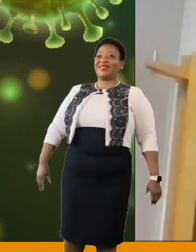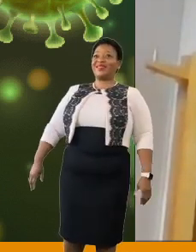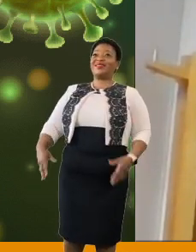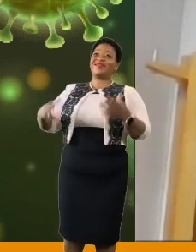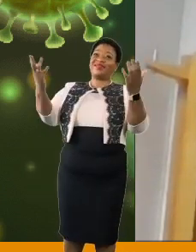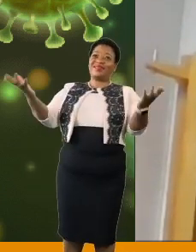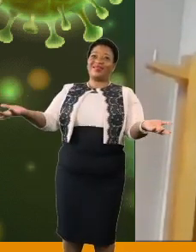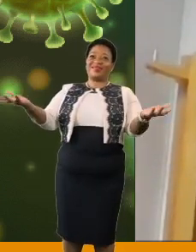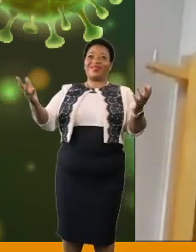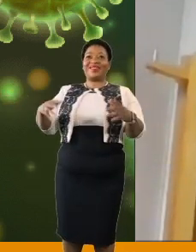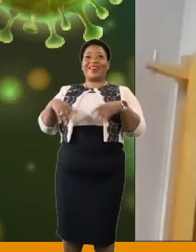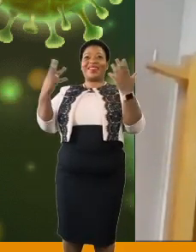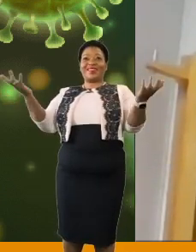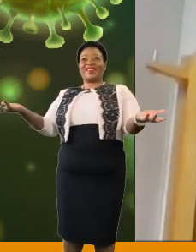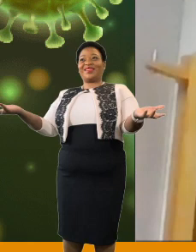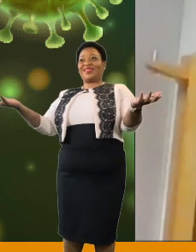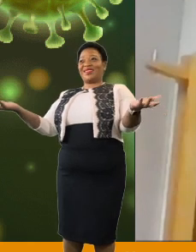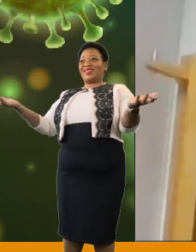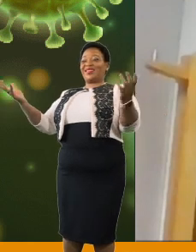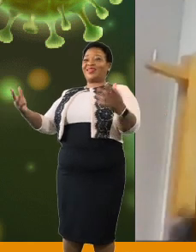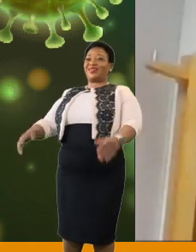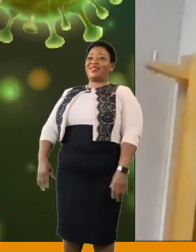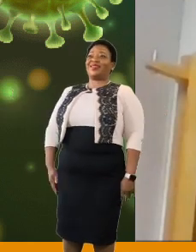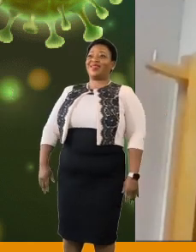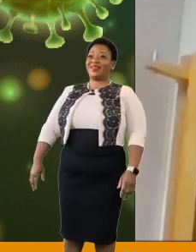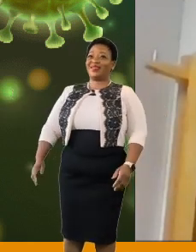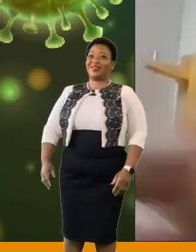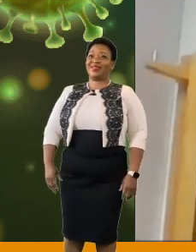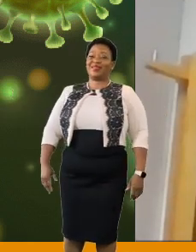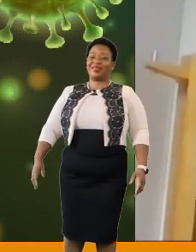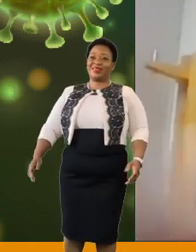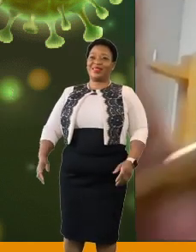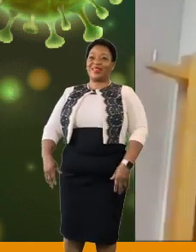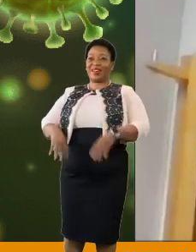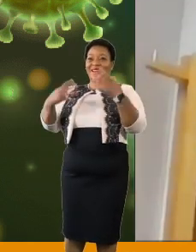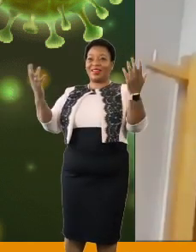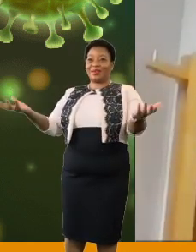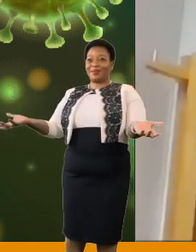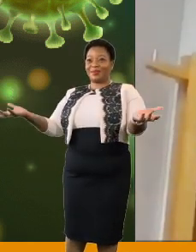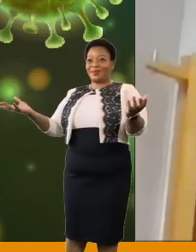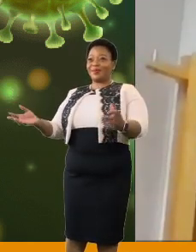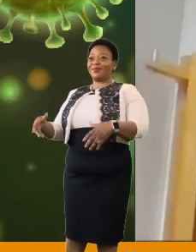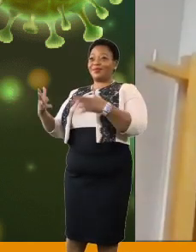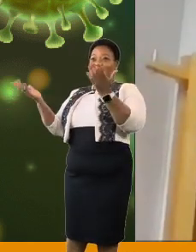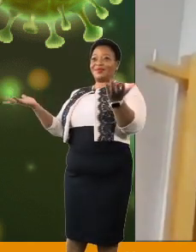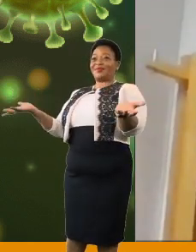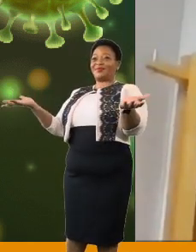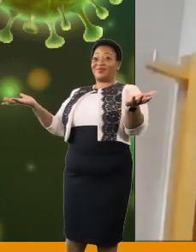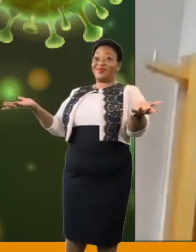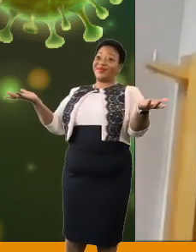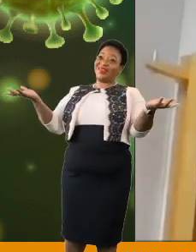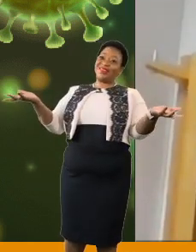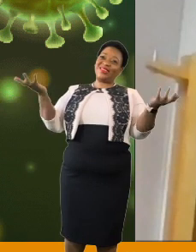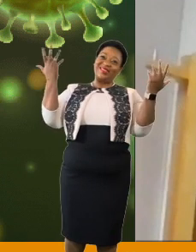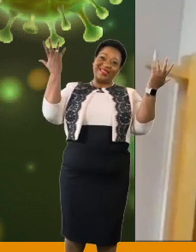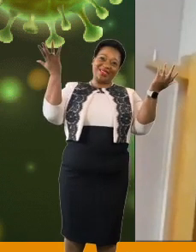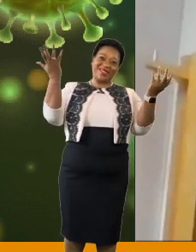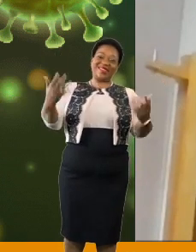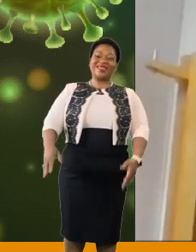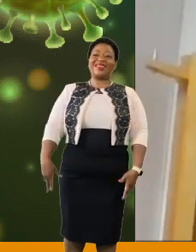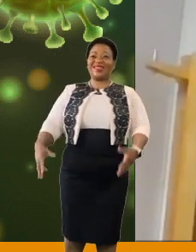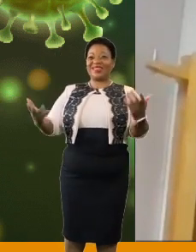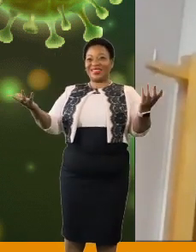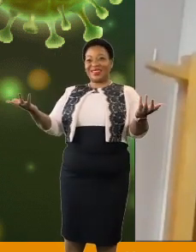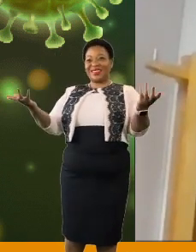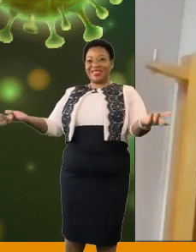IT solution. Perhaps it's a matter of then saying, how do we update it to have all the parameters that have been